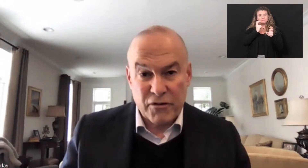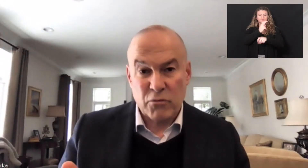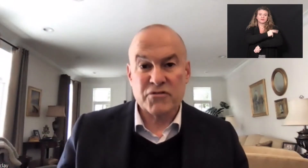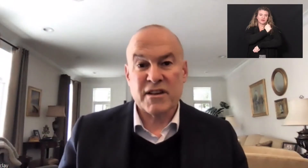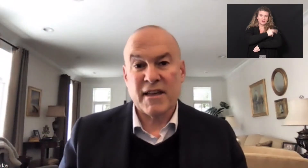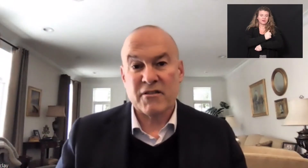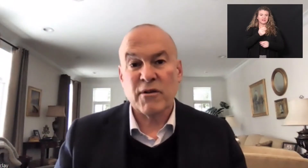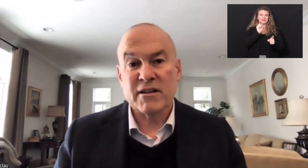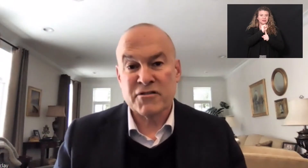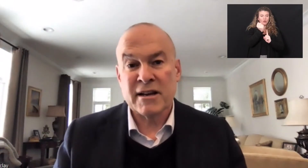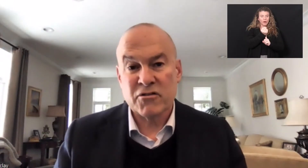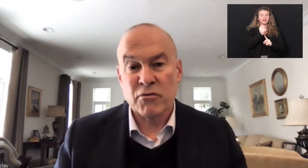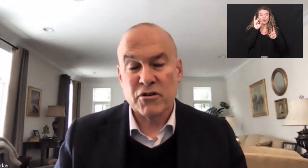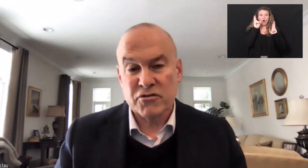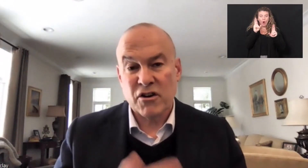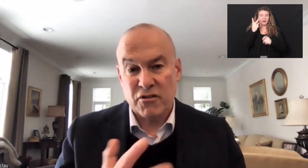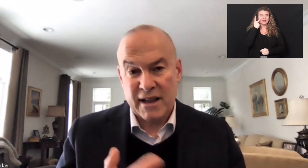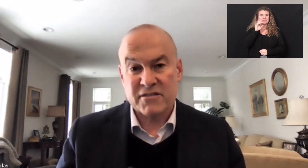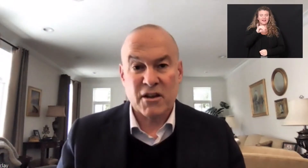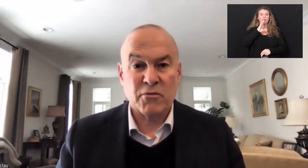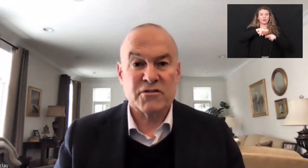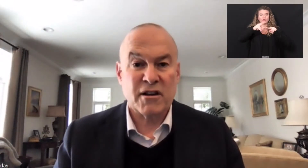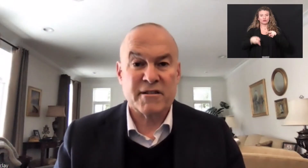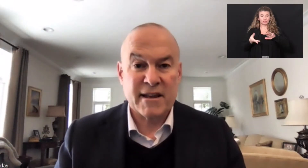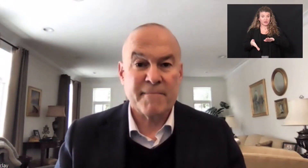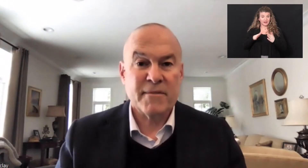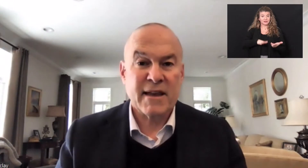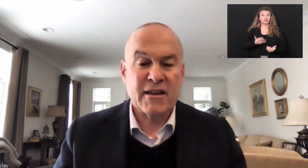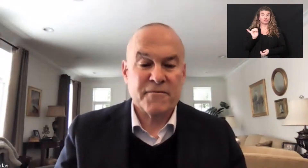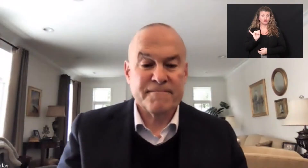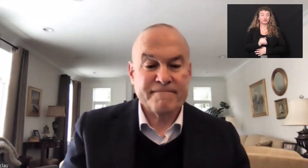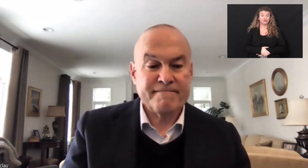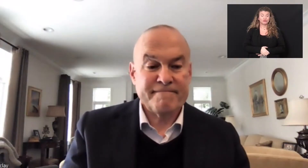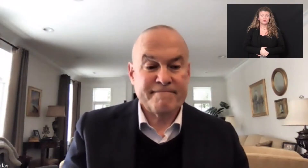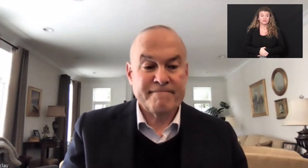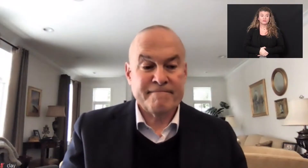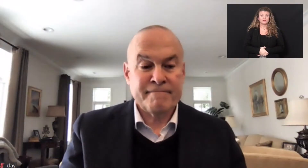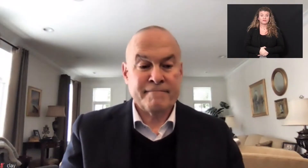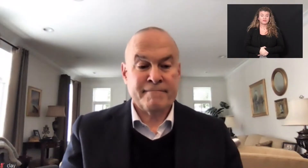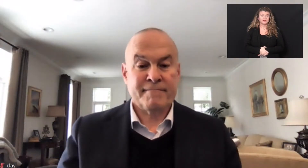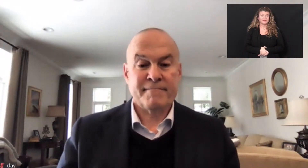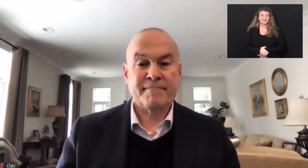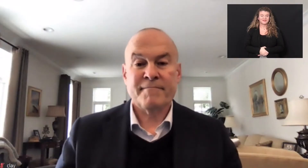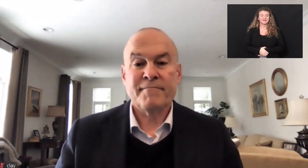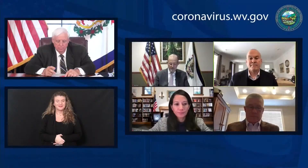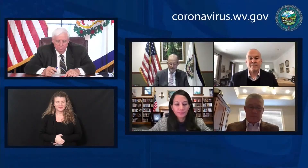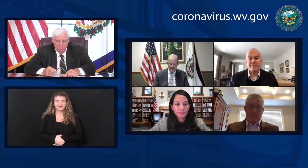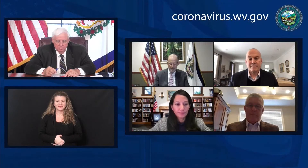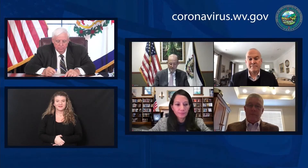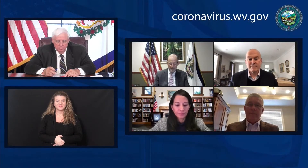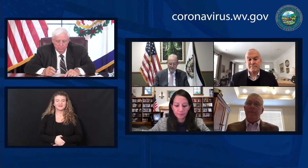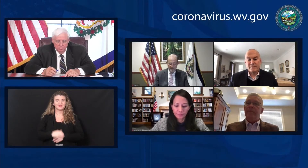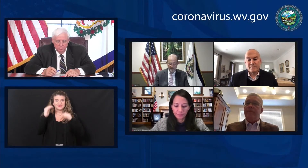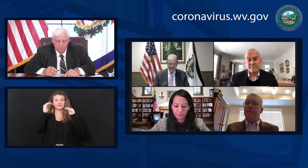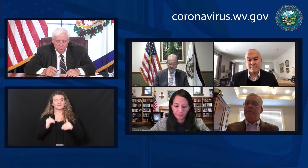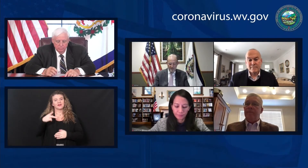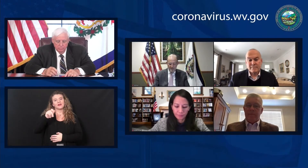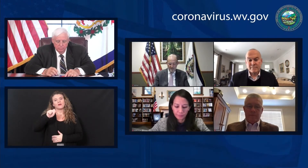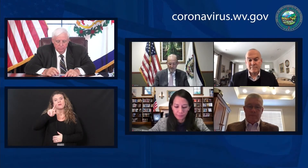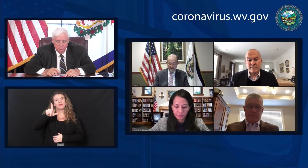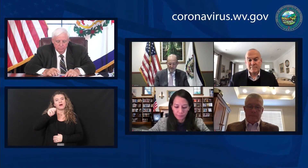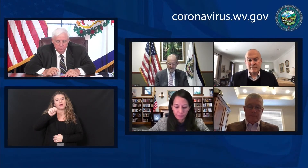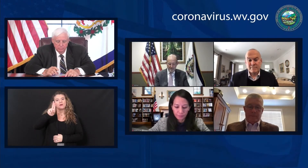And hopefully we'll see that translate into reducing our deaths like we saw today. Thank you. All right, thank you, Kimberly. Next to Paul Mullen